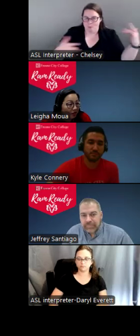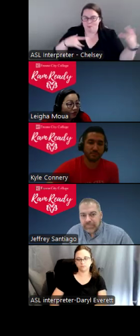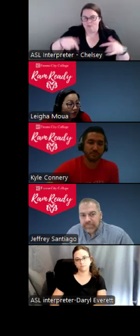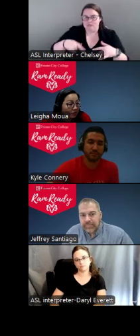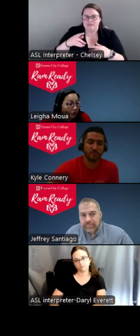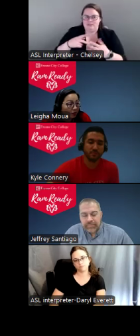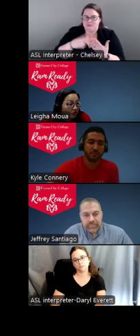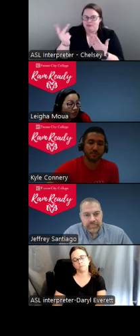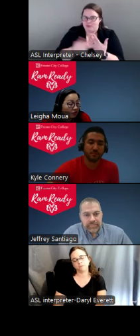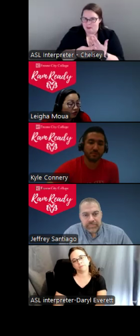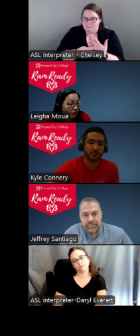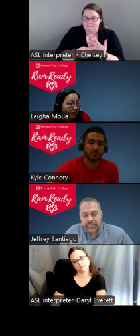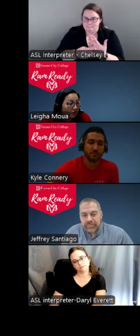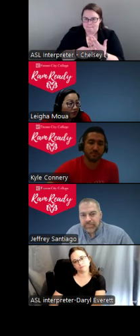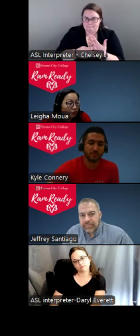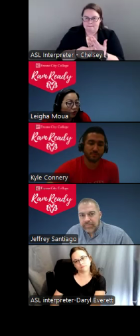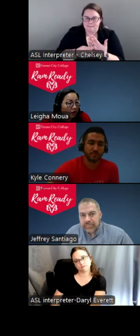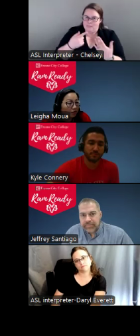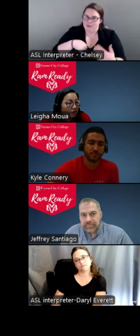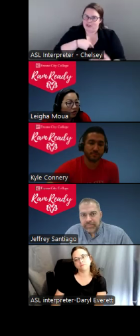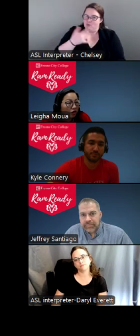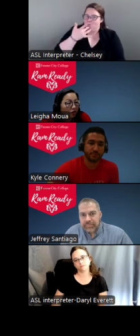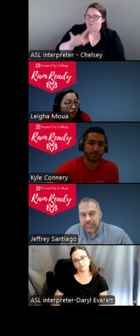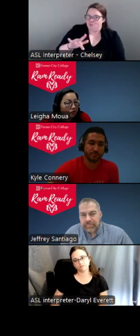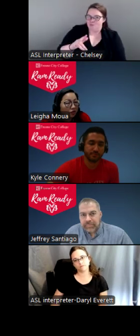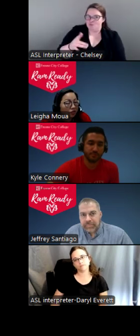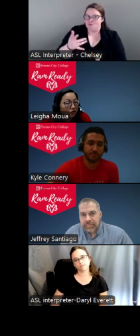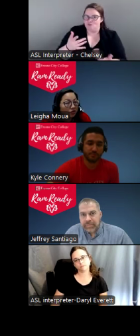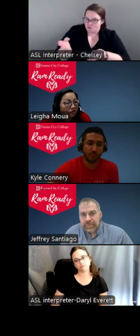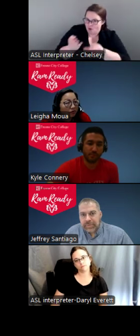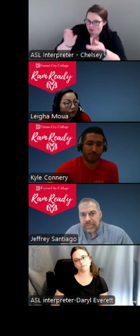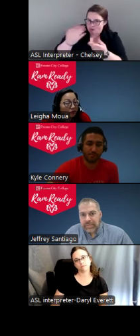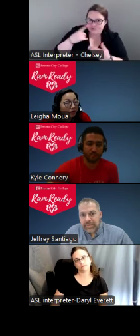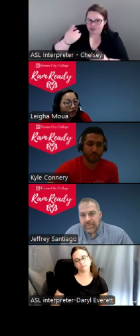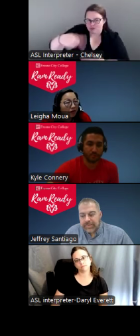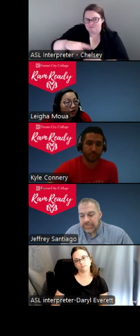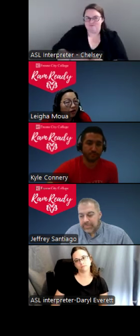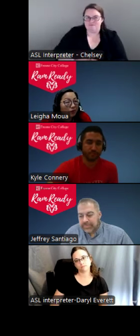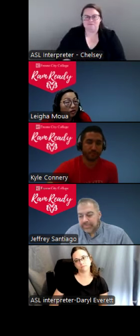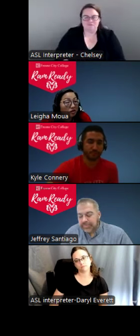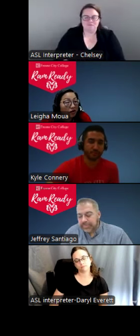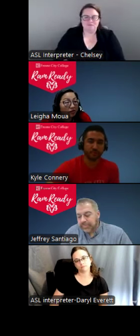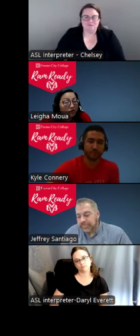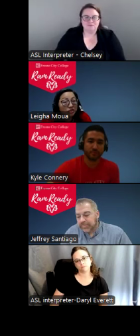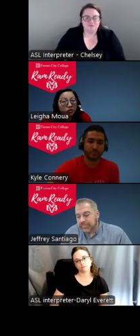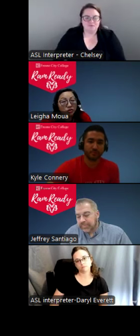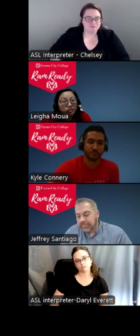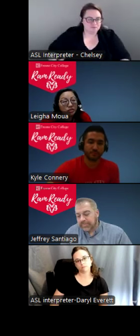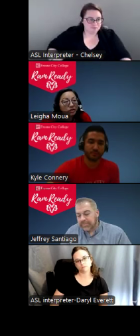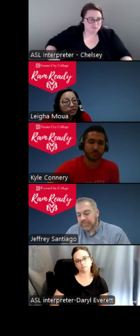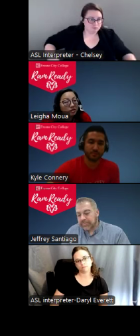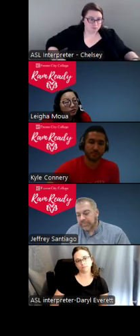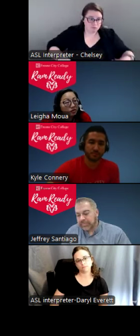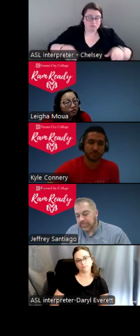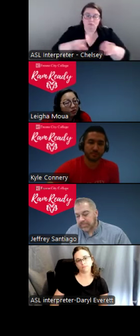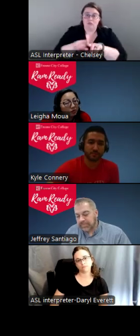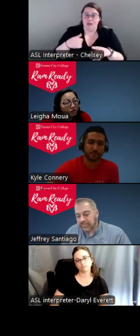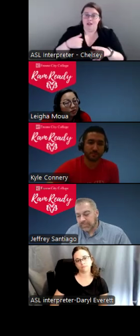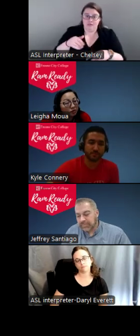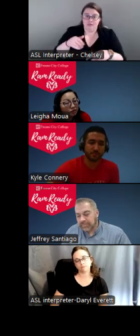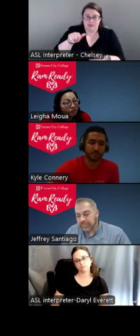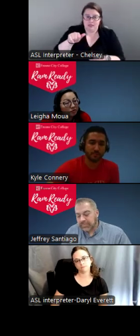And it's a privilege for us to have this program to offer to our students. We also have associate degrees. So these are